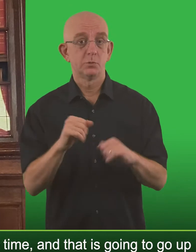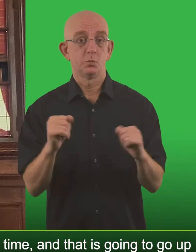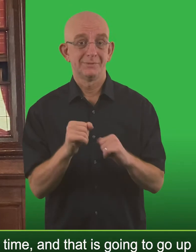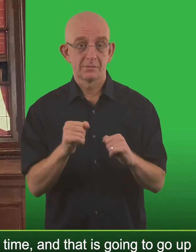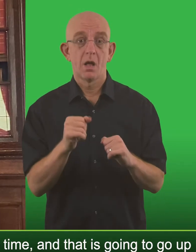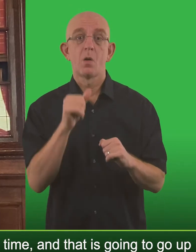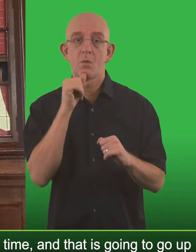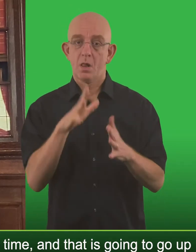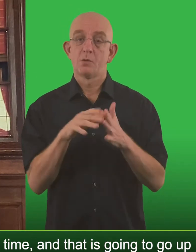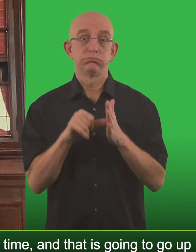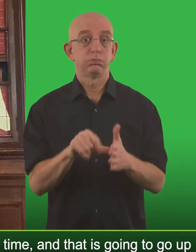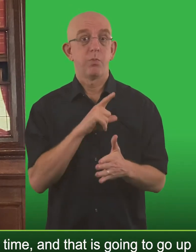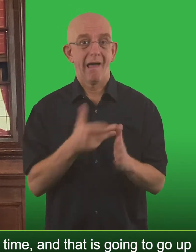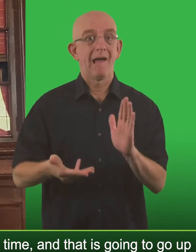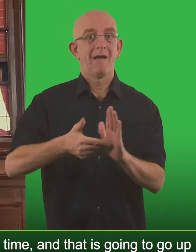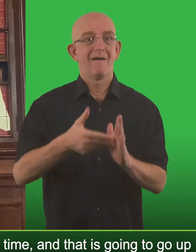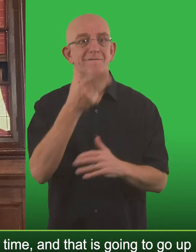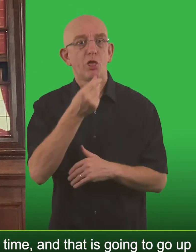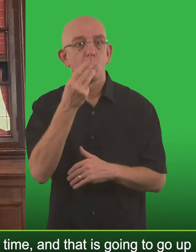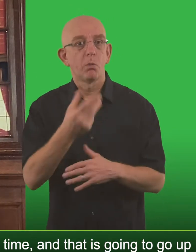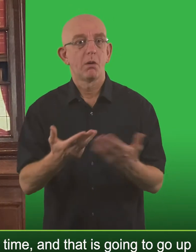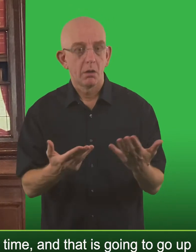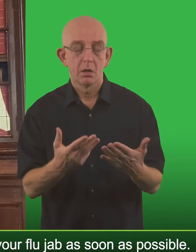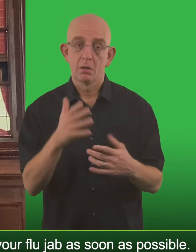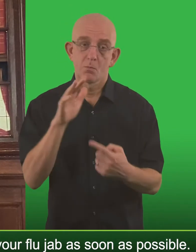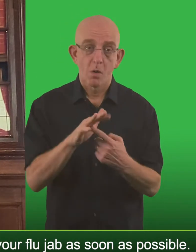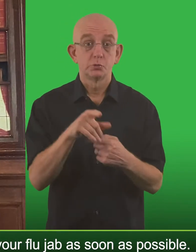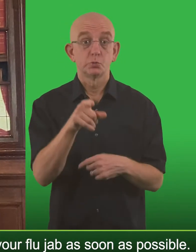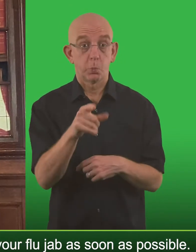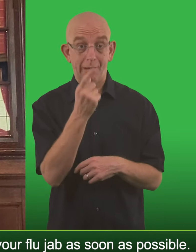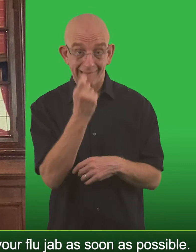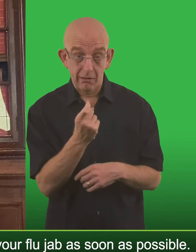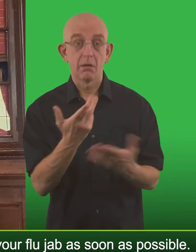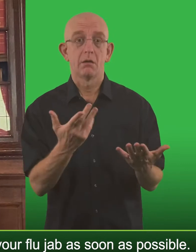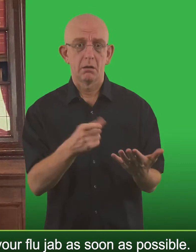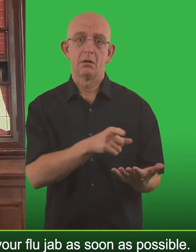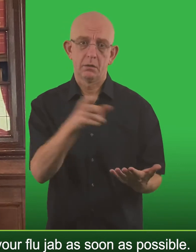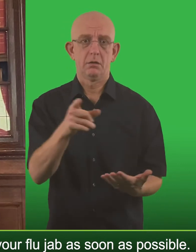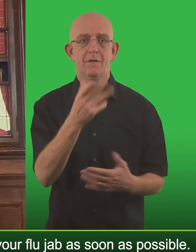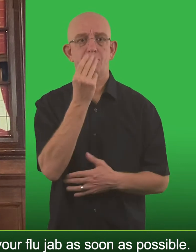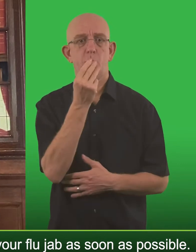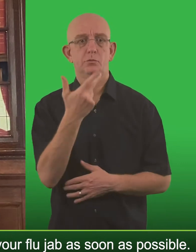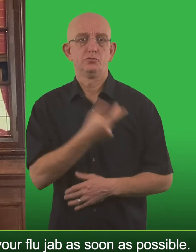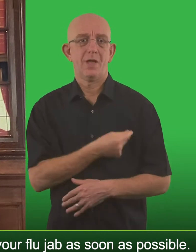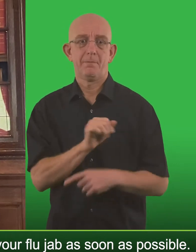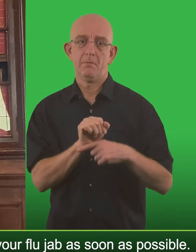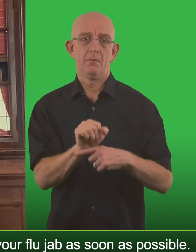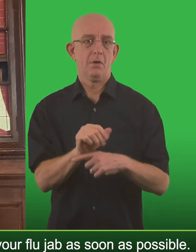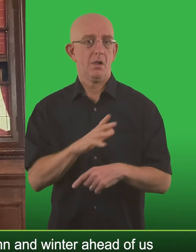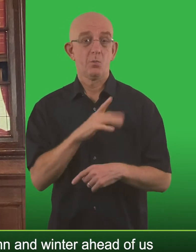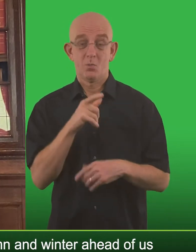up into the autumn and into the winter. We're going to then combine that with flu. It's important that if you're eligible, you get your flu jab as soon